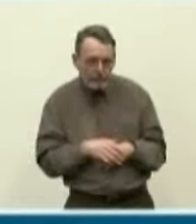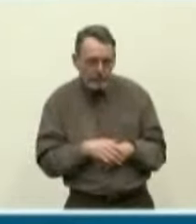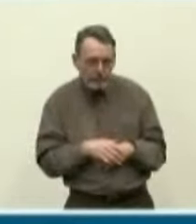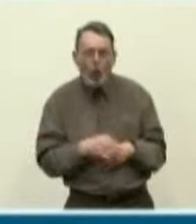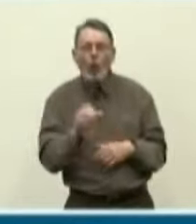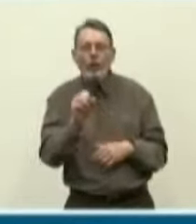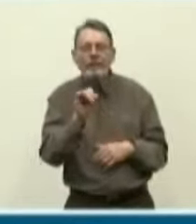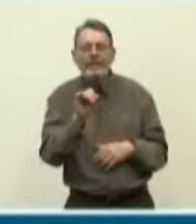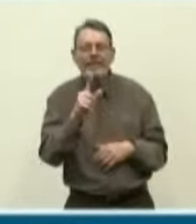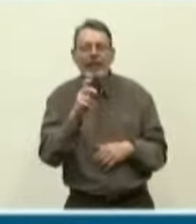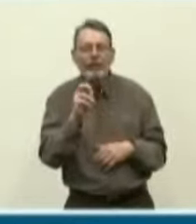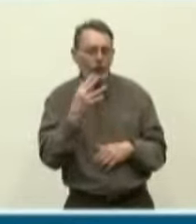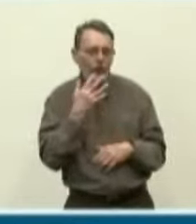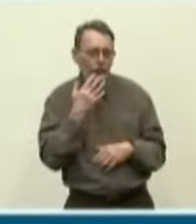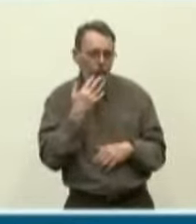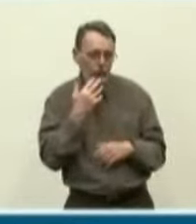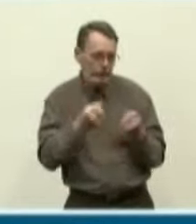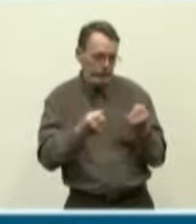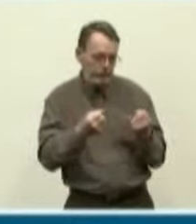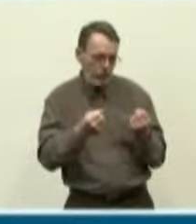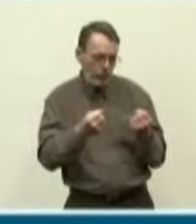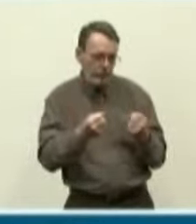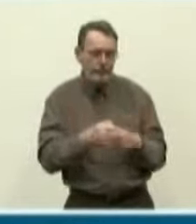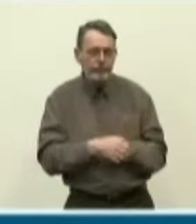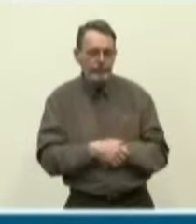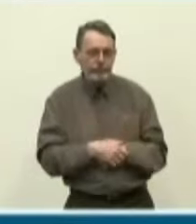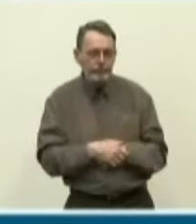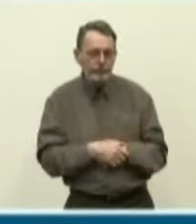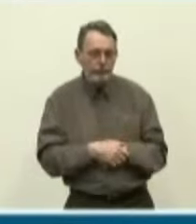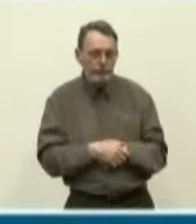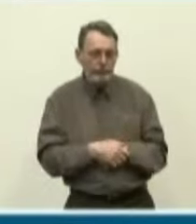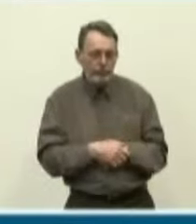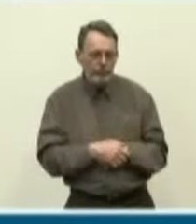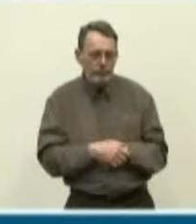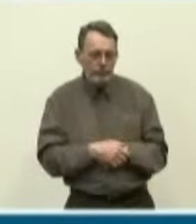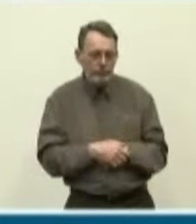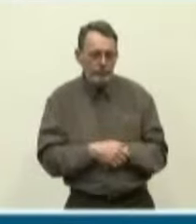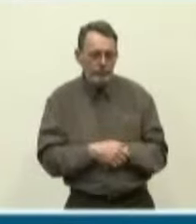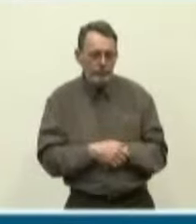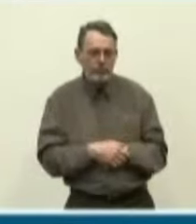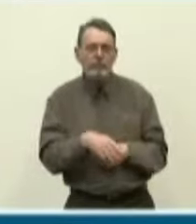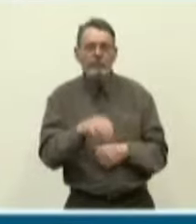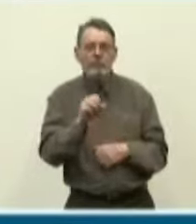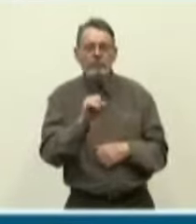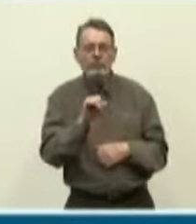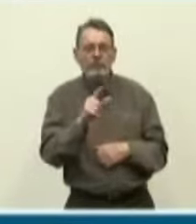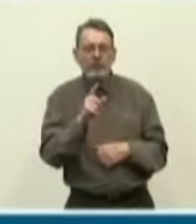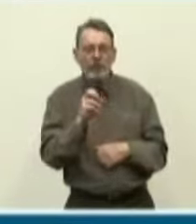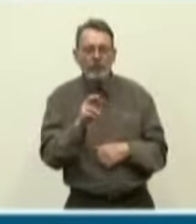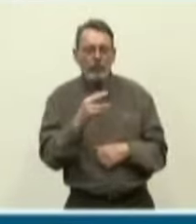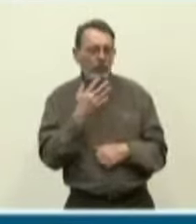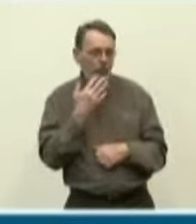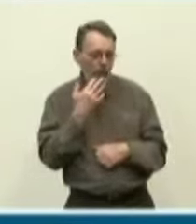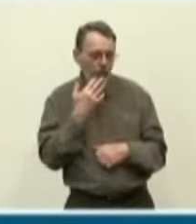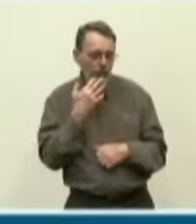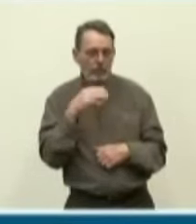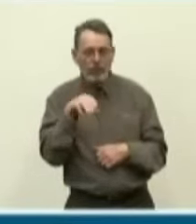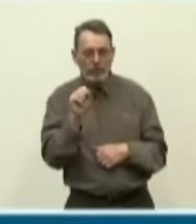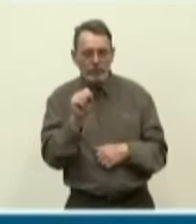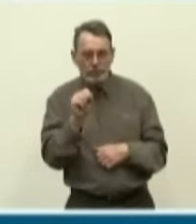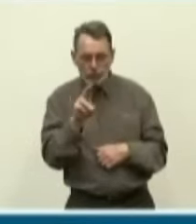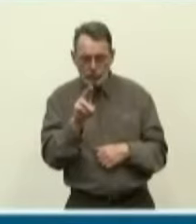Silver in color. And 11 seconds. Affirm. Silver in color SUV.